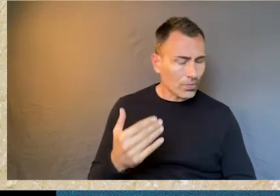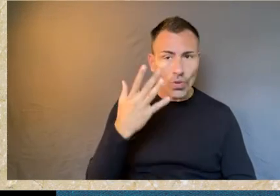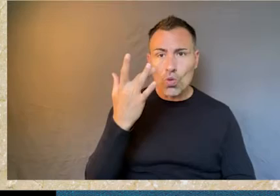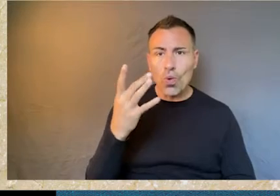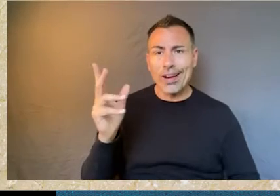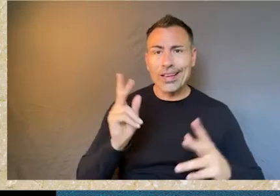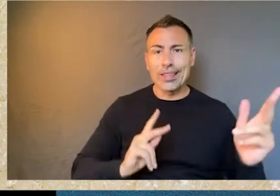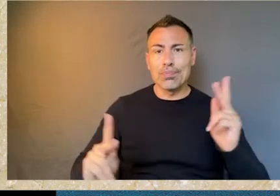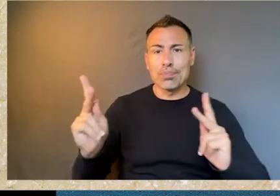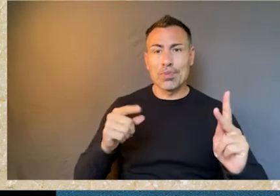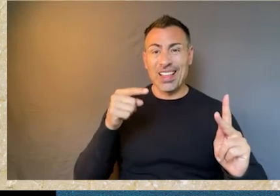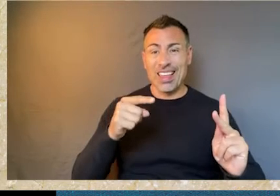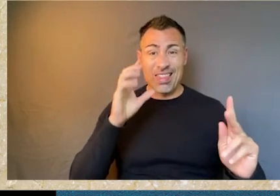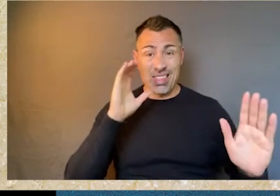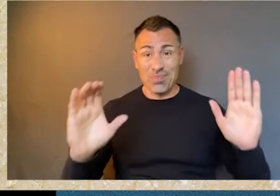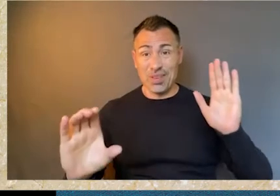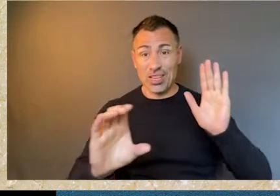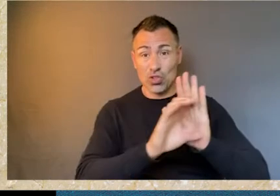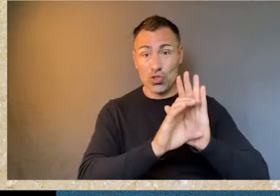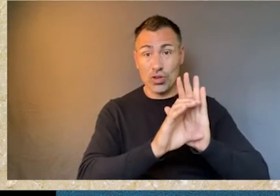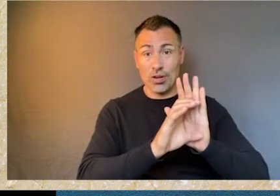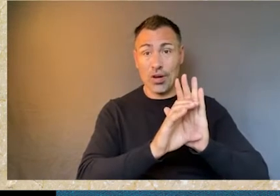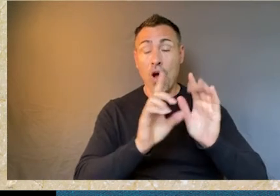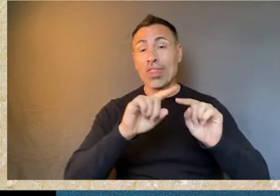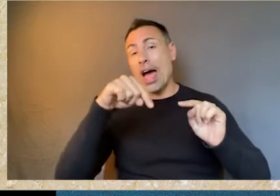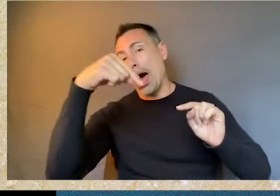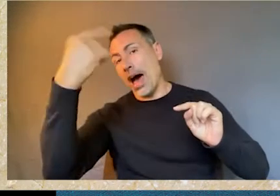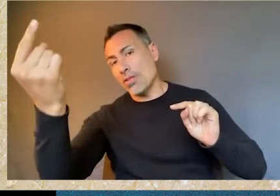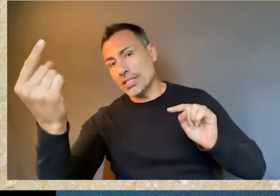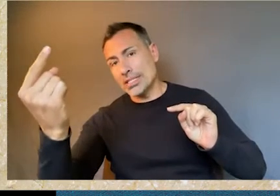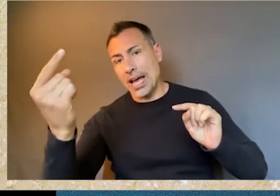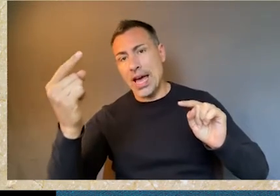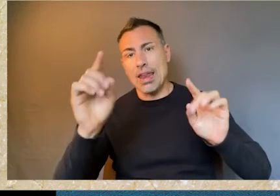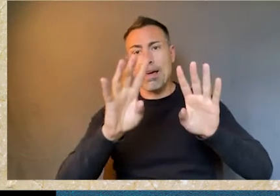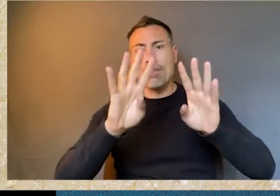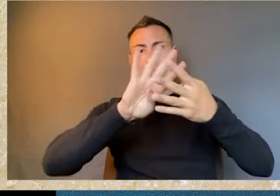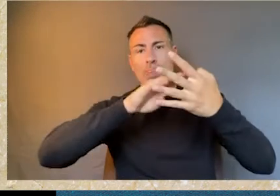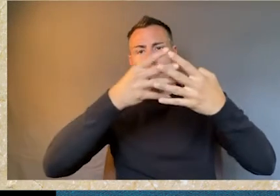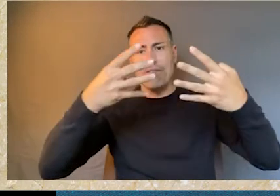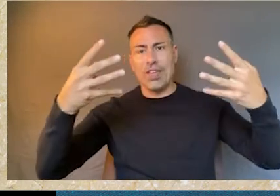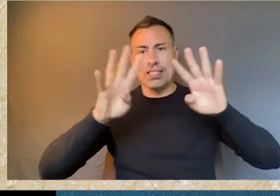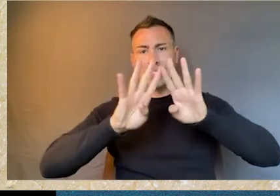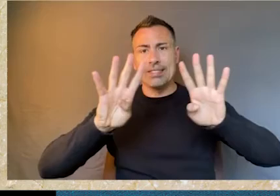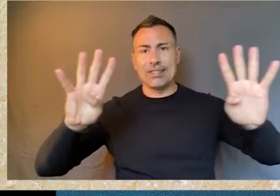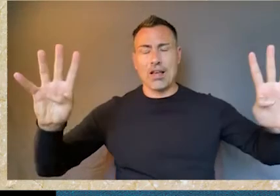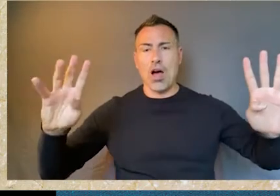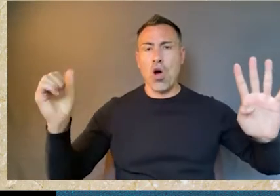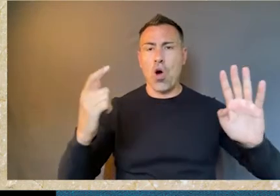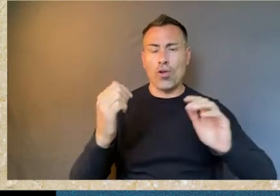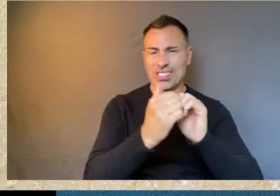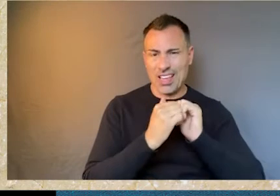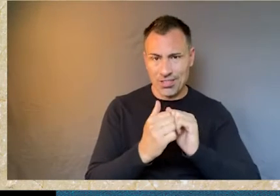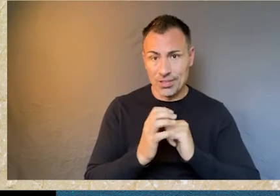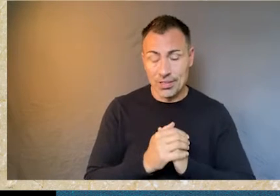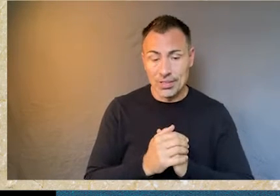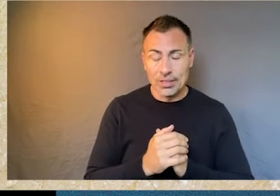the people in the picture on the other side of the fence altogether. So the other